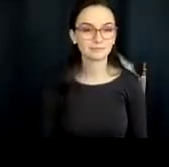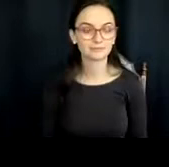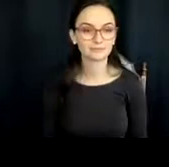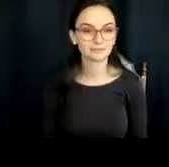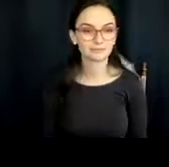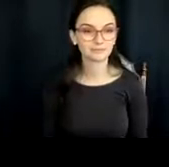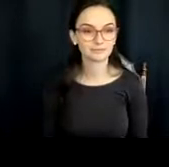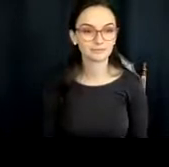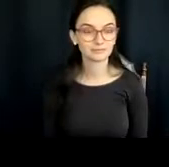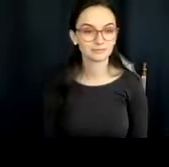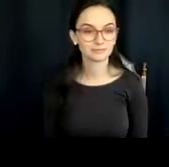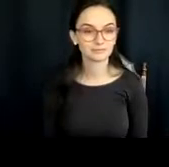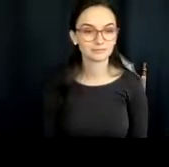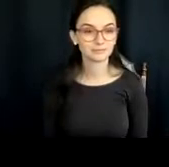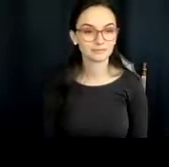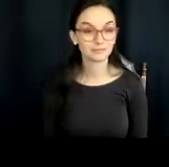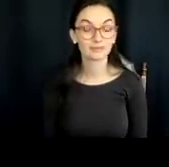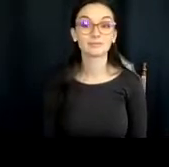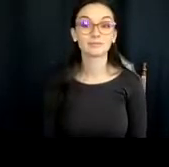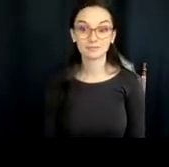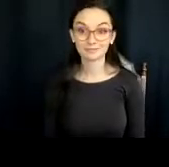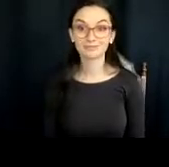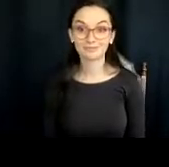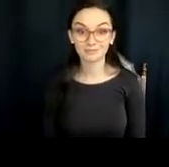Oh my, look at that.